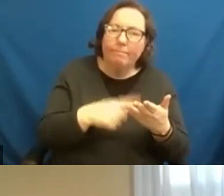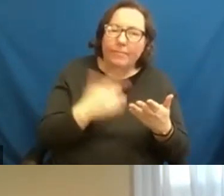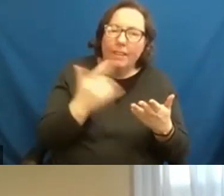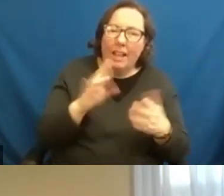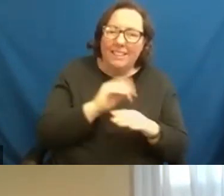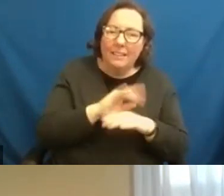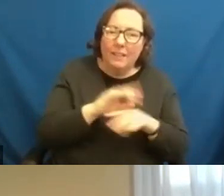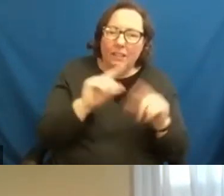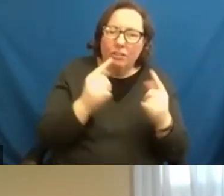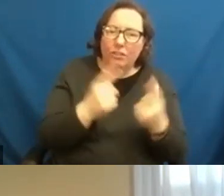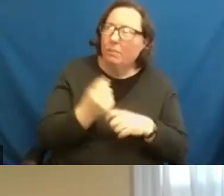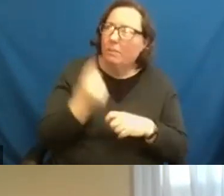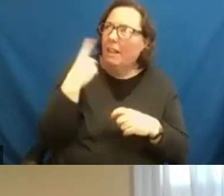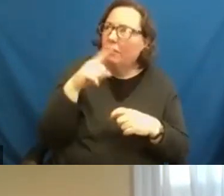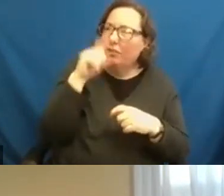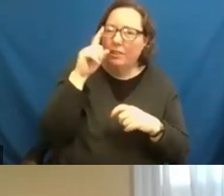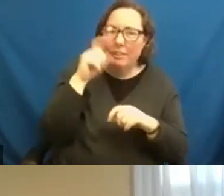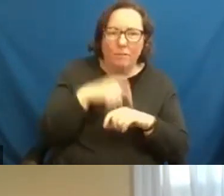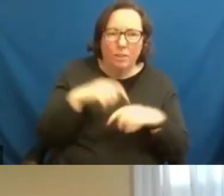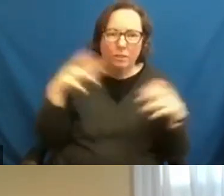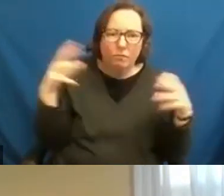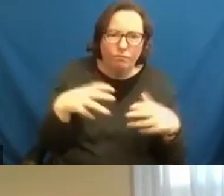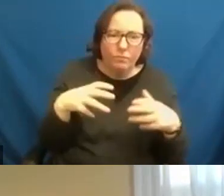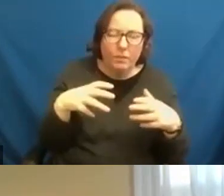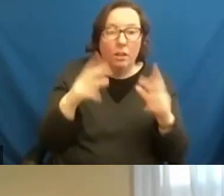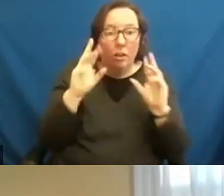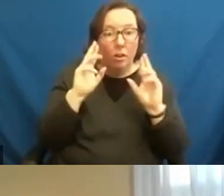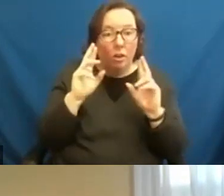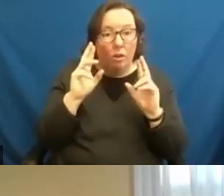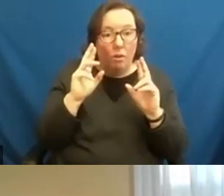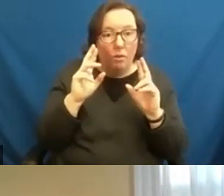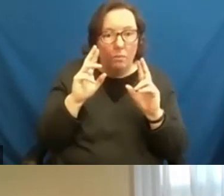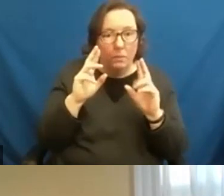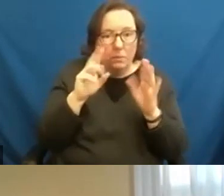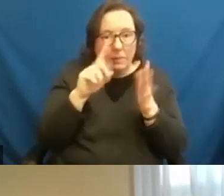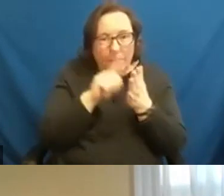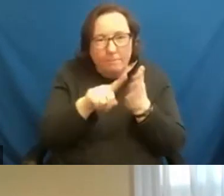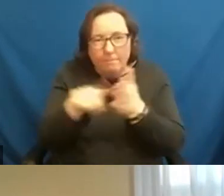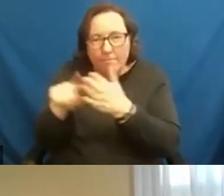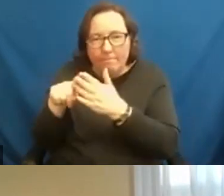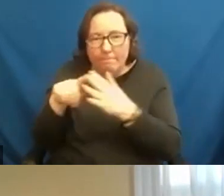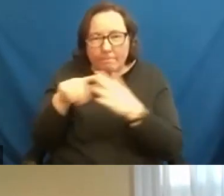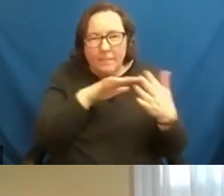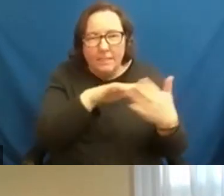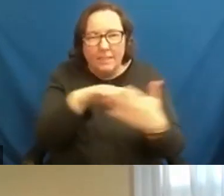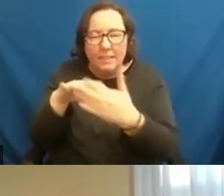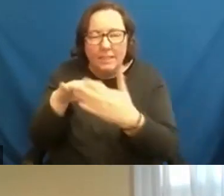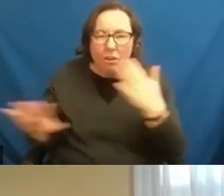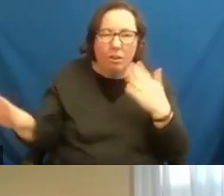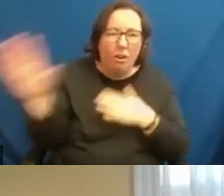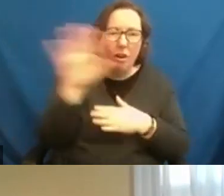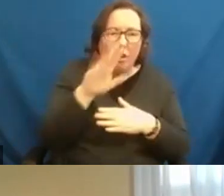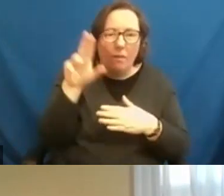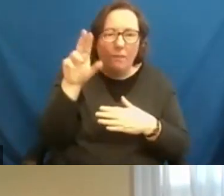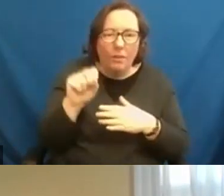group last summer, our hope was to leave no stone unturned in understanding